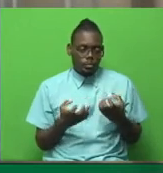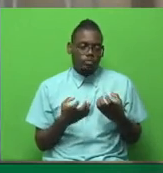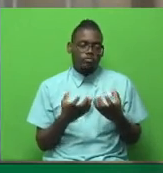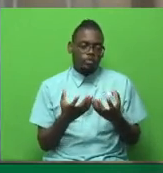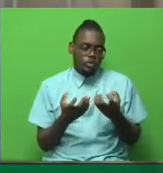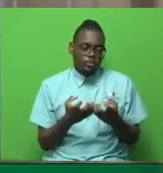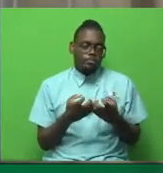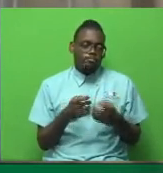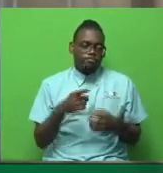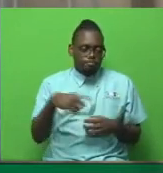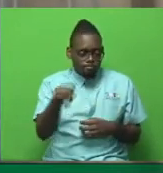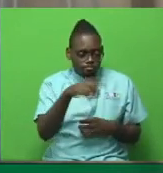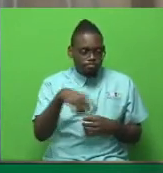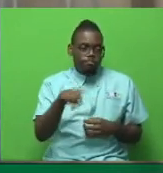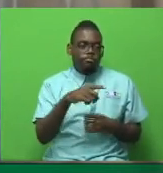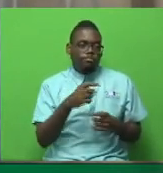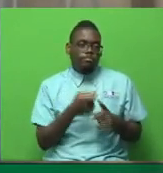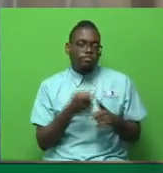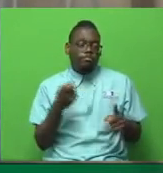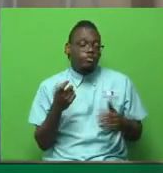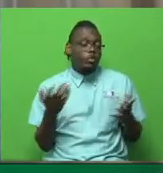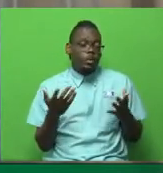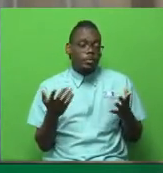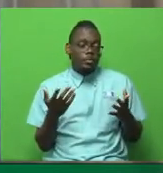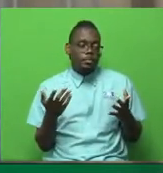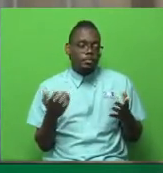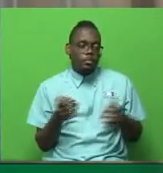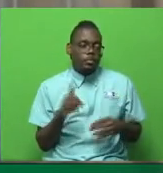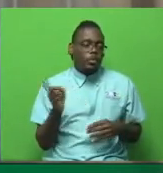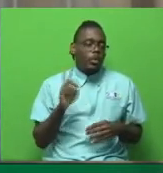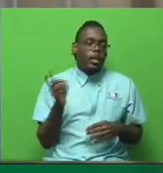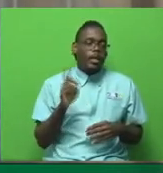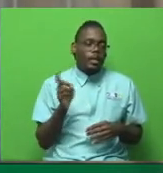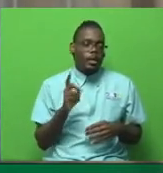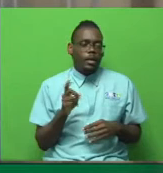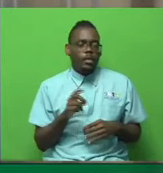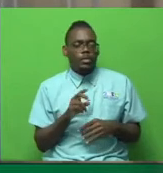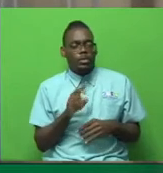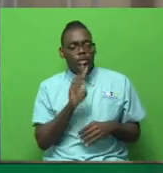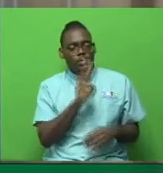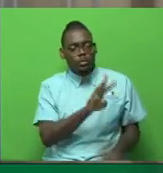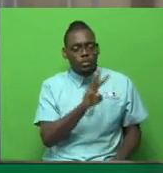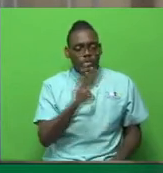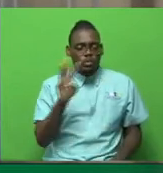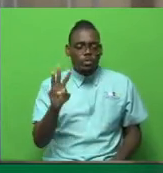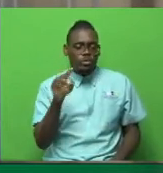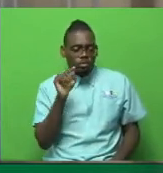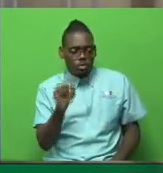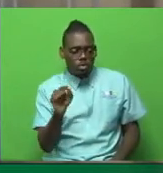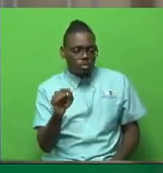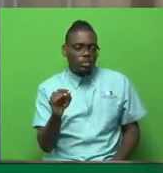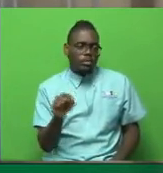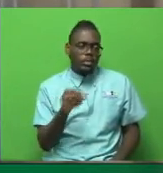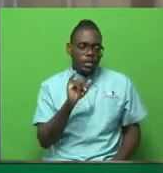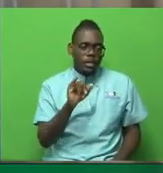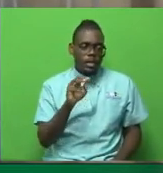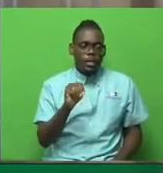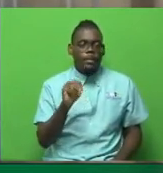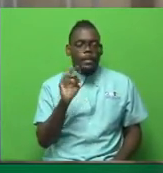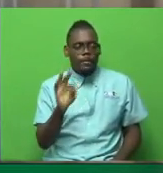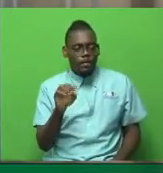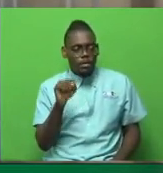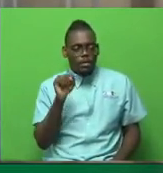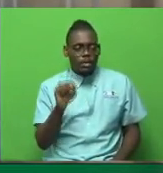source of the data is and he can go and check it please it's at www.imf.org forward